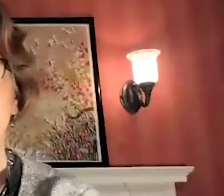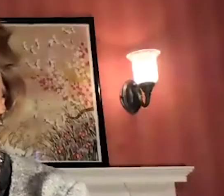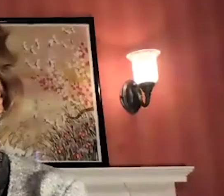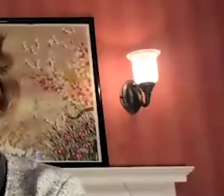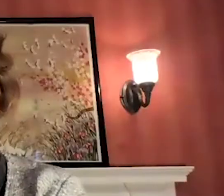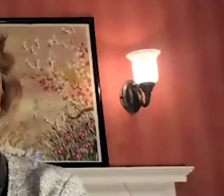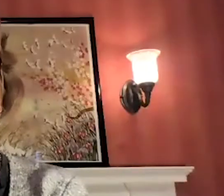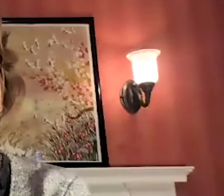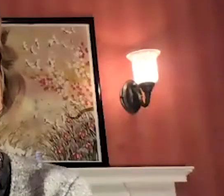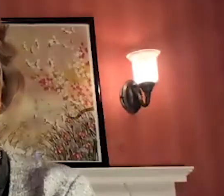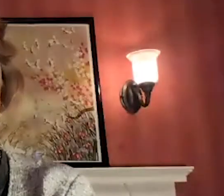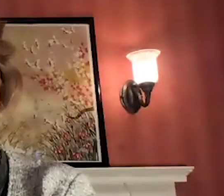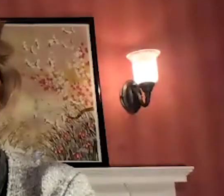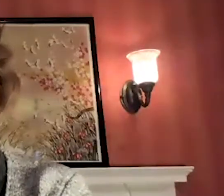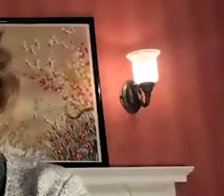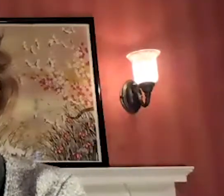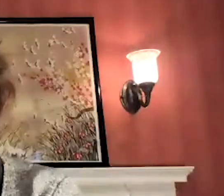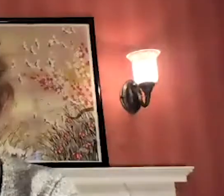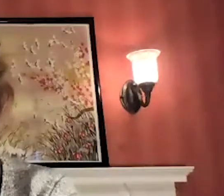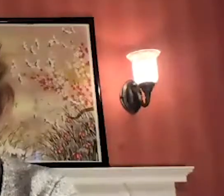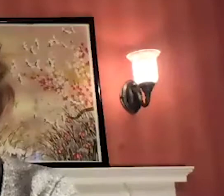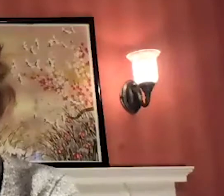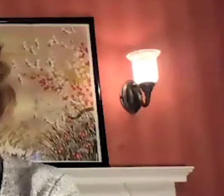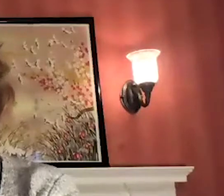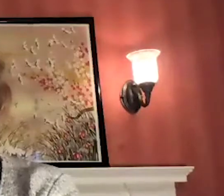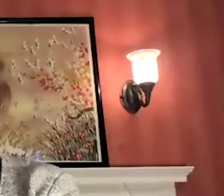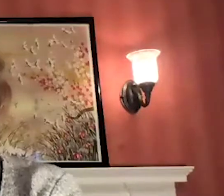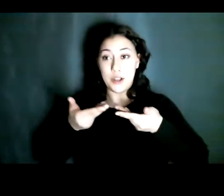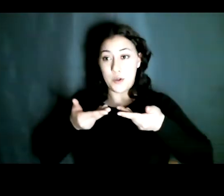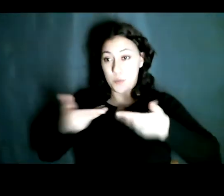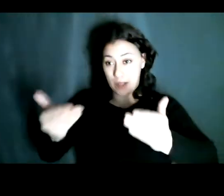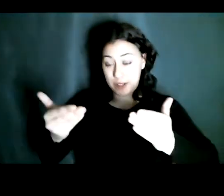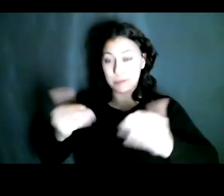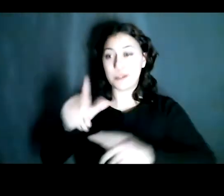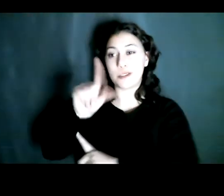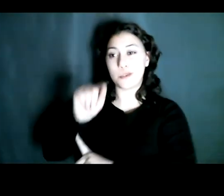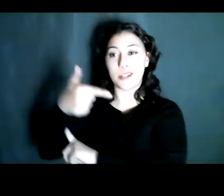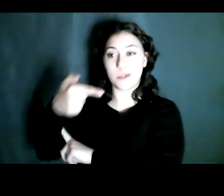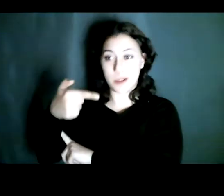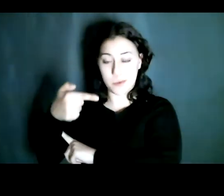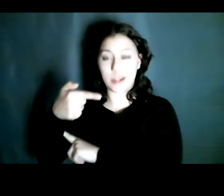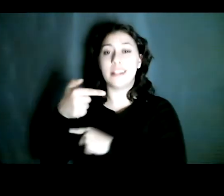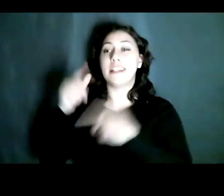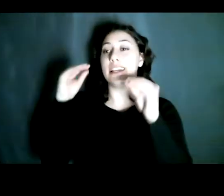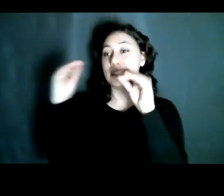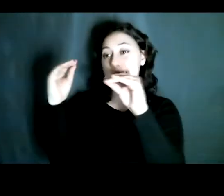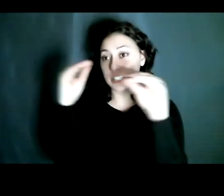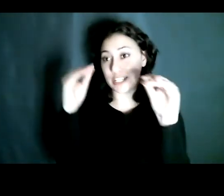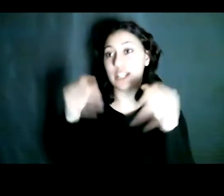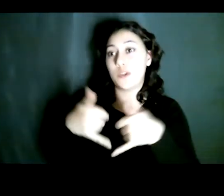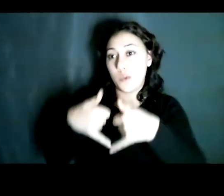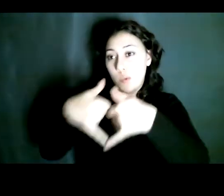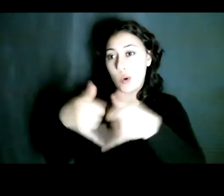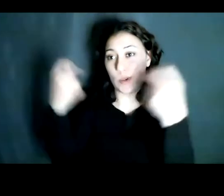Welcome to the 2021 Teaching Awards Ceremony. I am Mary Wright, Associate Provost for Teaching and Learning and Director